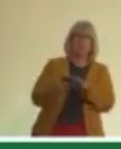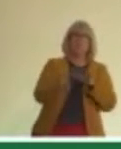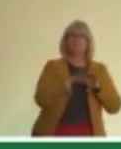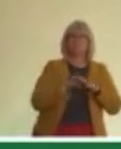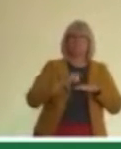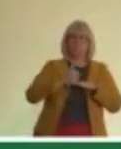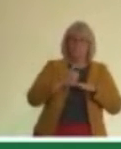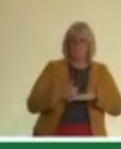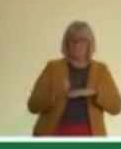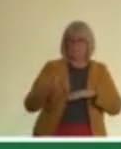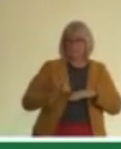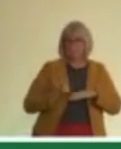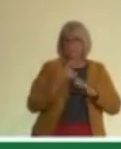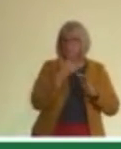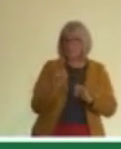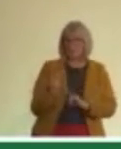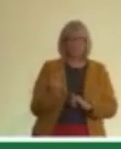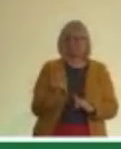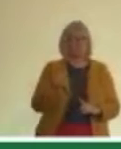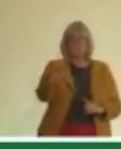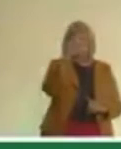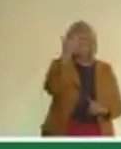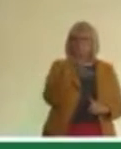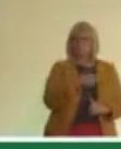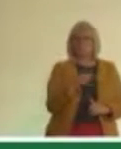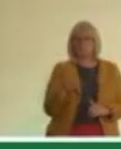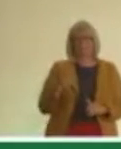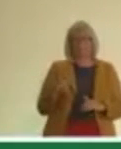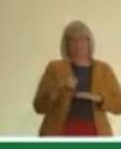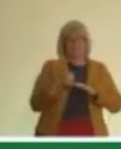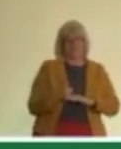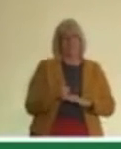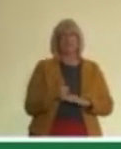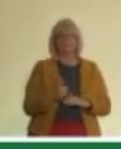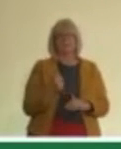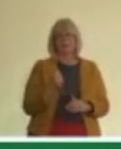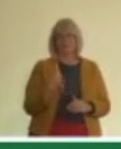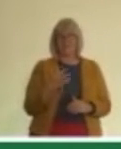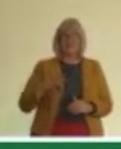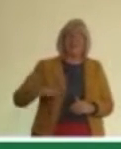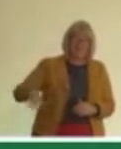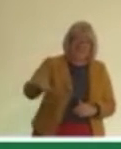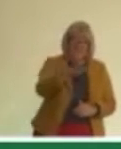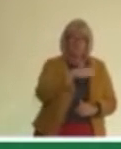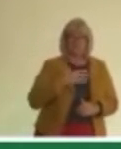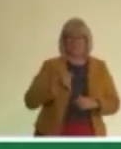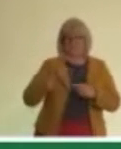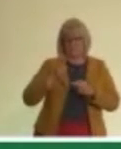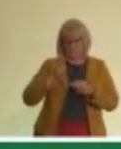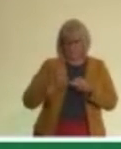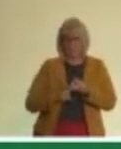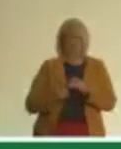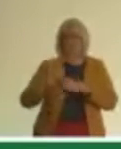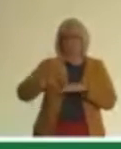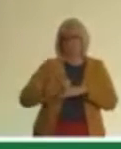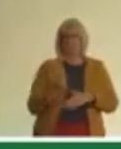for those who don't know, this is just a basic idea that every single person in a community gets a set amount of money. We could eradicate